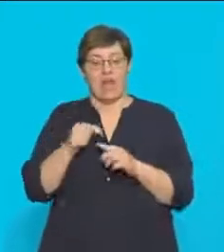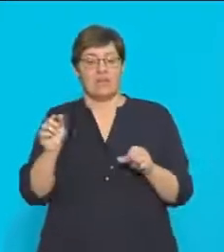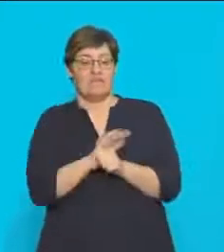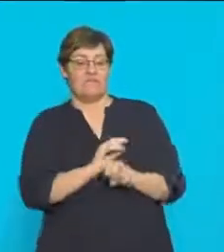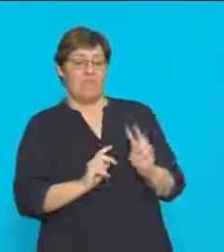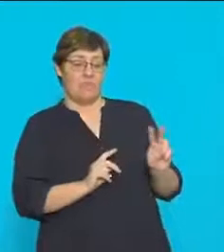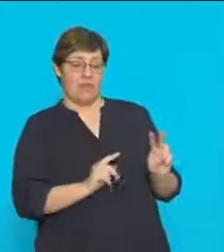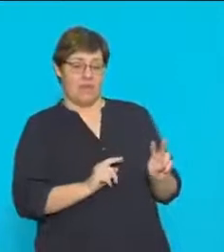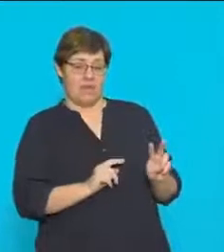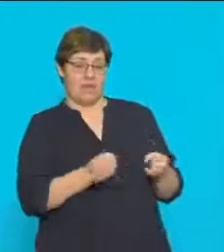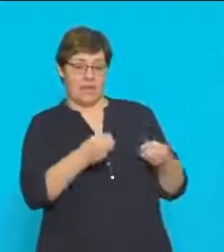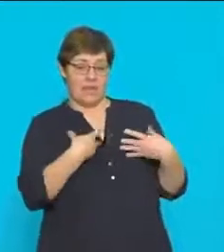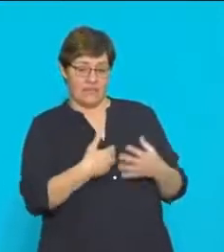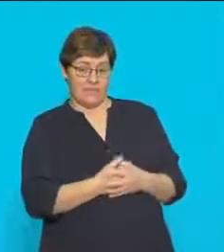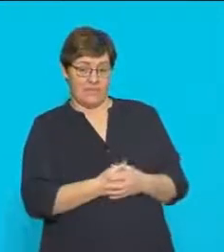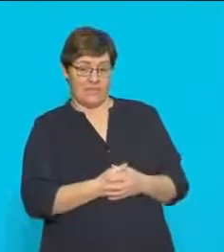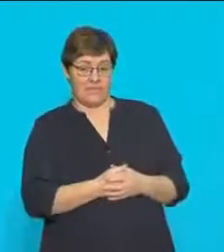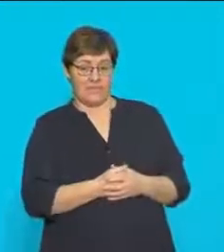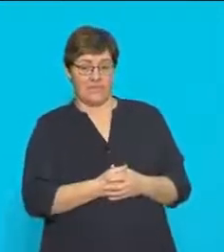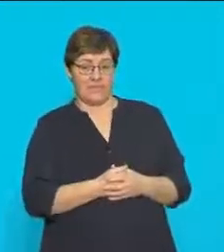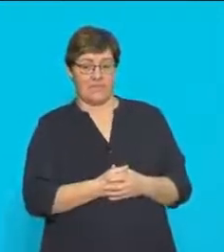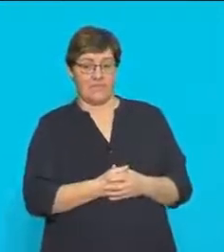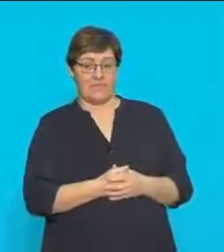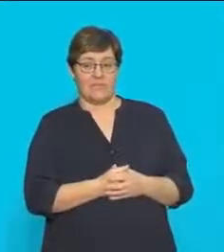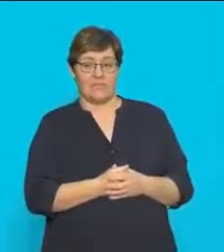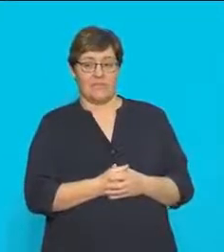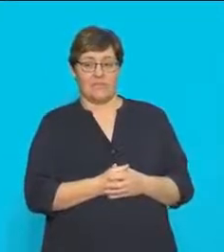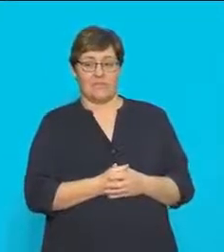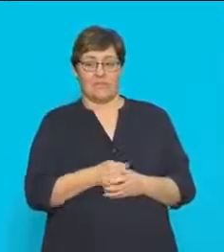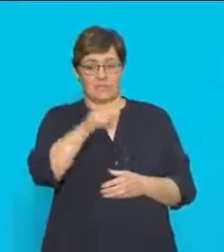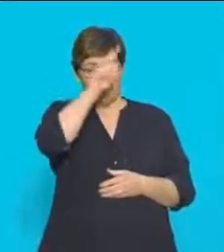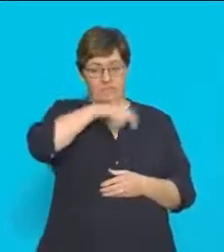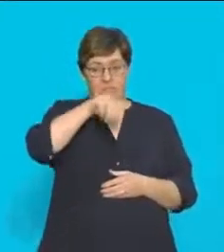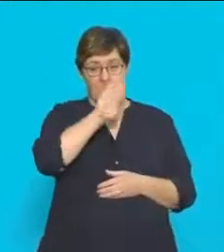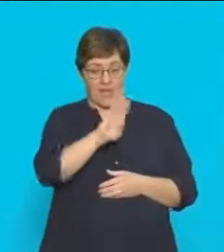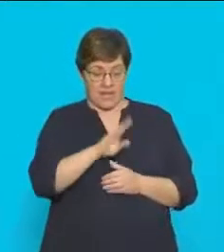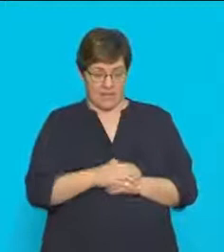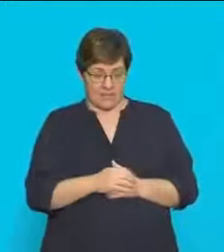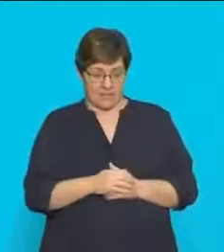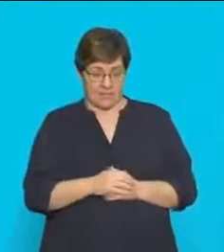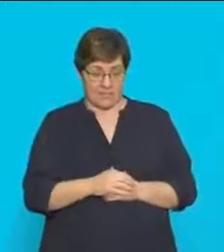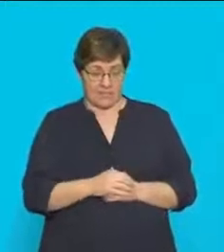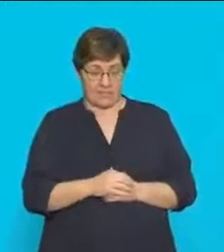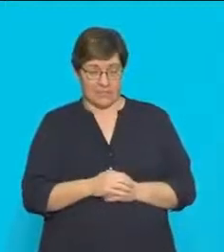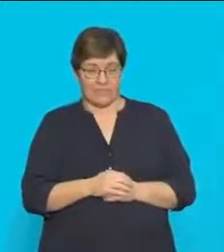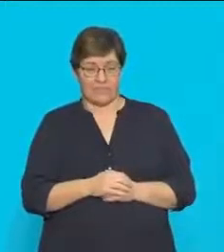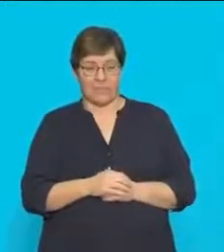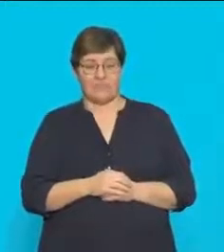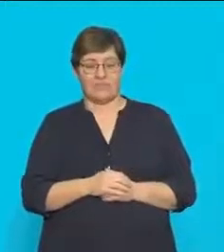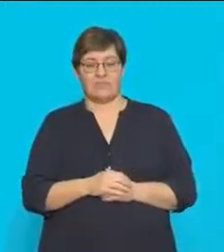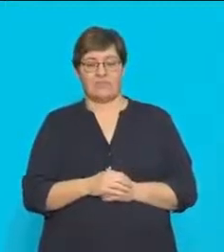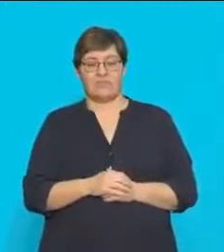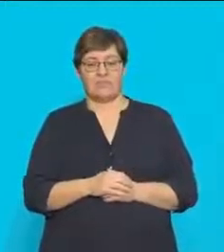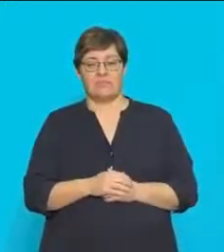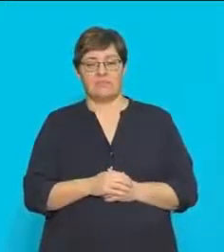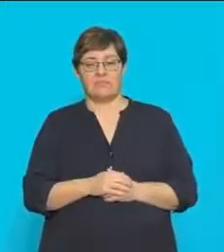the full pair we're given, which is this piece here, is the pair with the B's. We're going